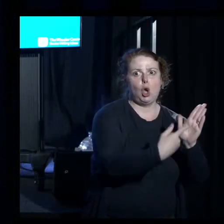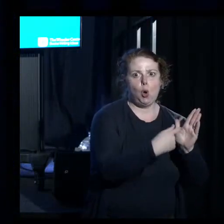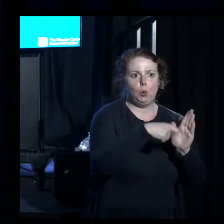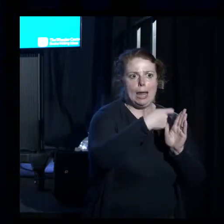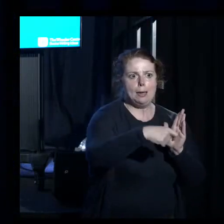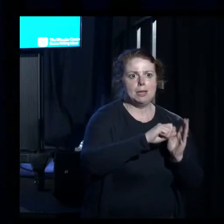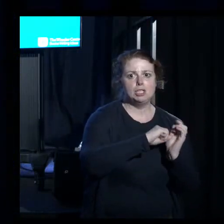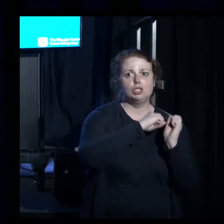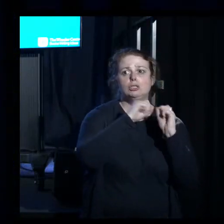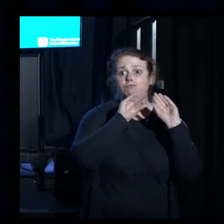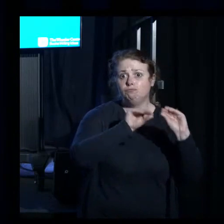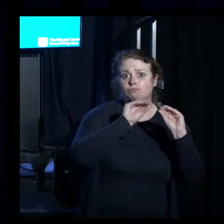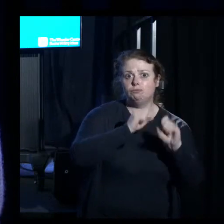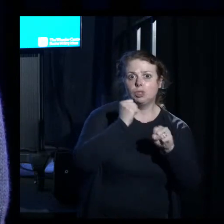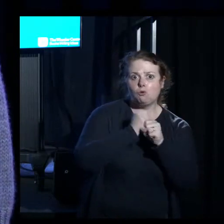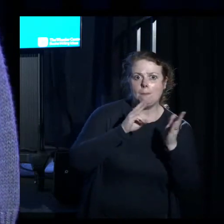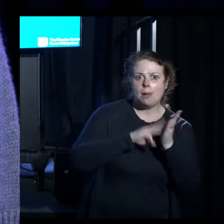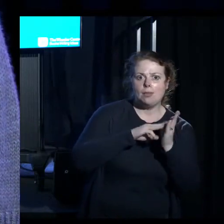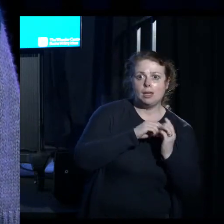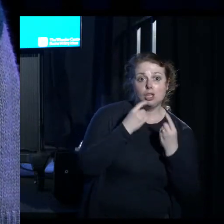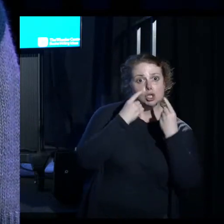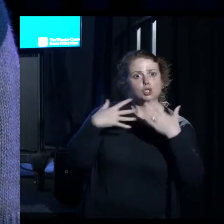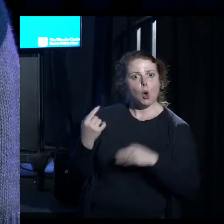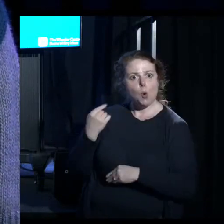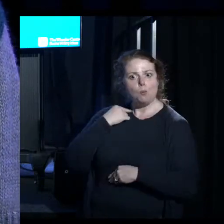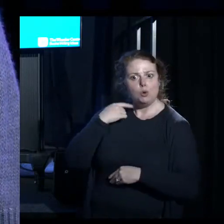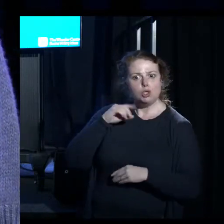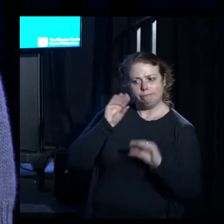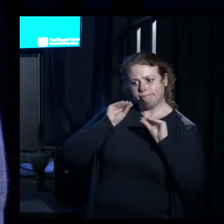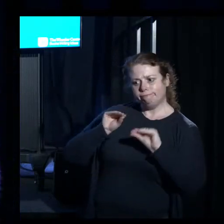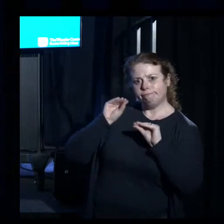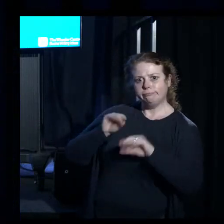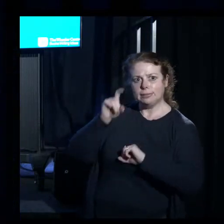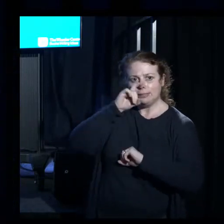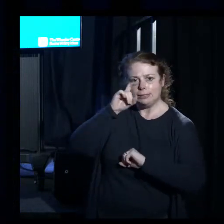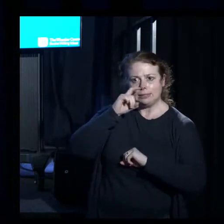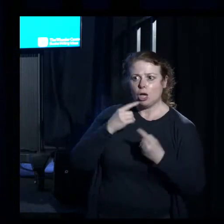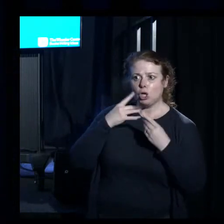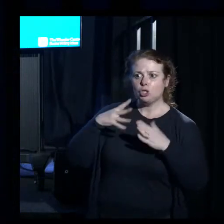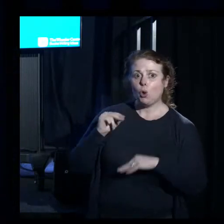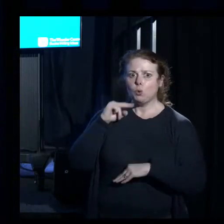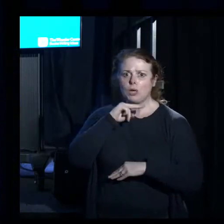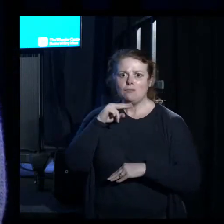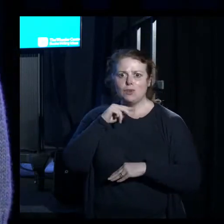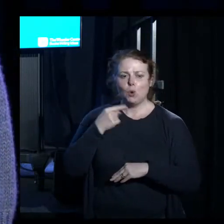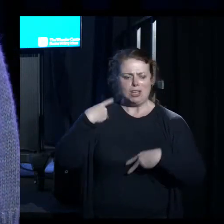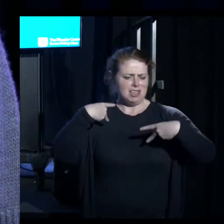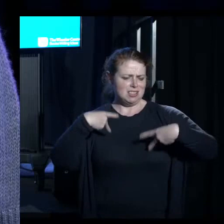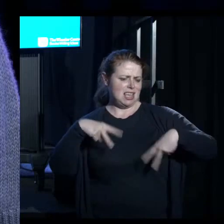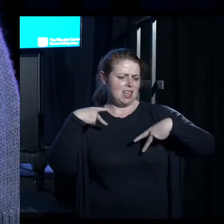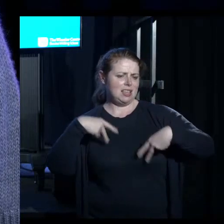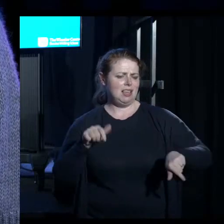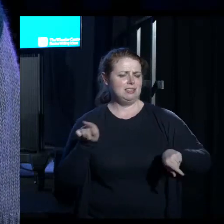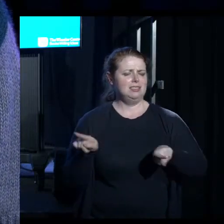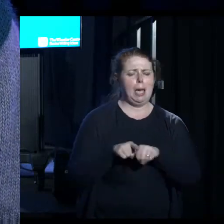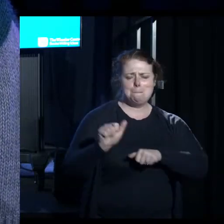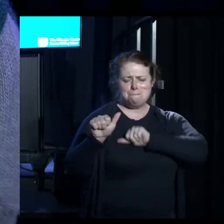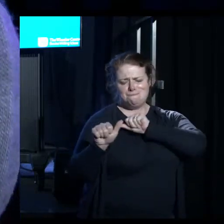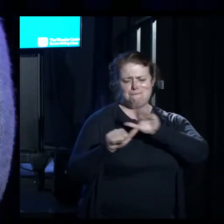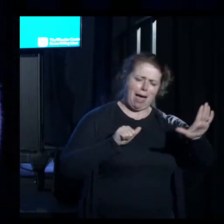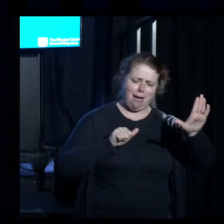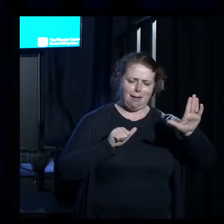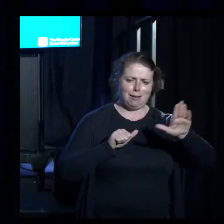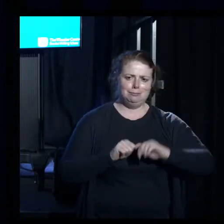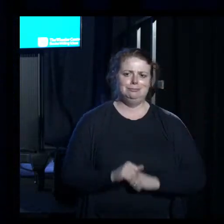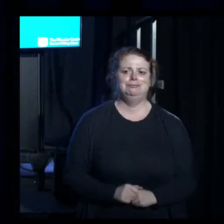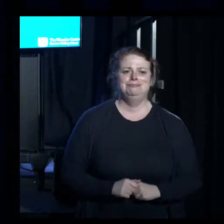his nan. She'll show it to her butcher, who'll teach it to his sis, who'll show it to her nephew, and he'll dance like a boss.